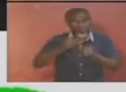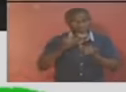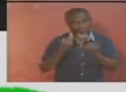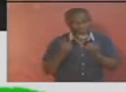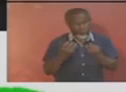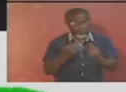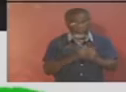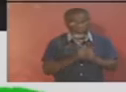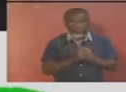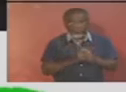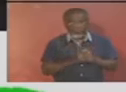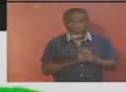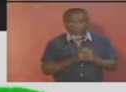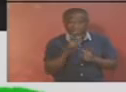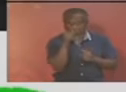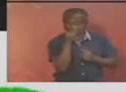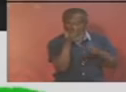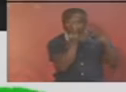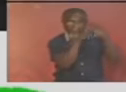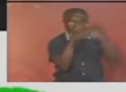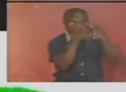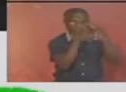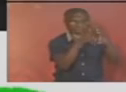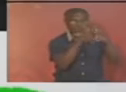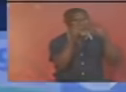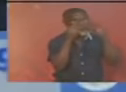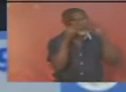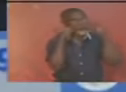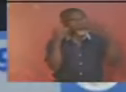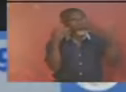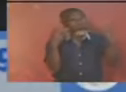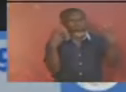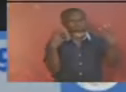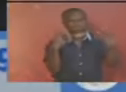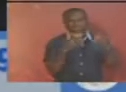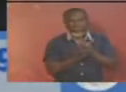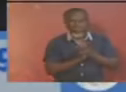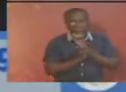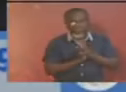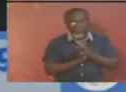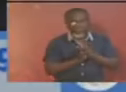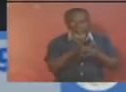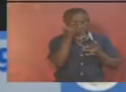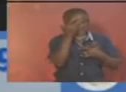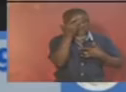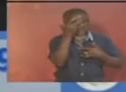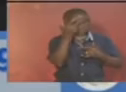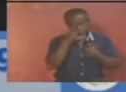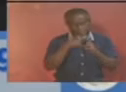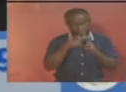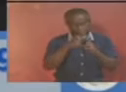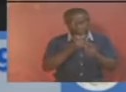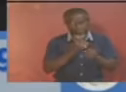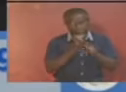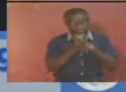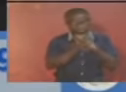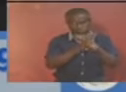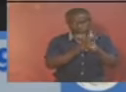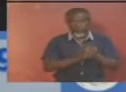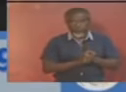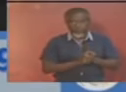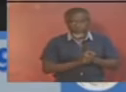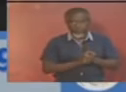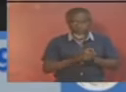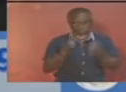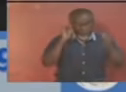is leading in terms of numbers. Next slide. So how do we convert that to what's happening in the